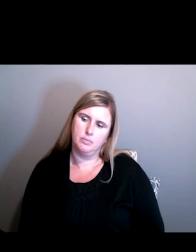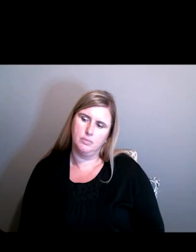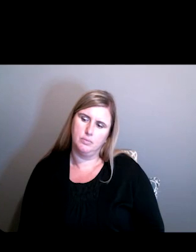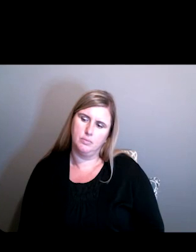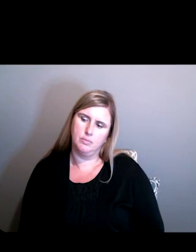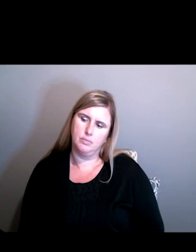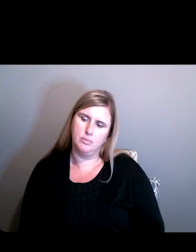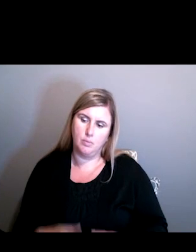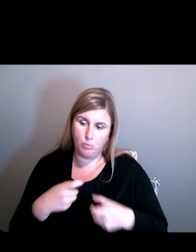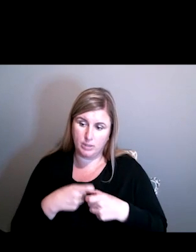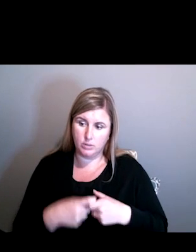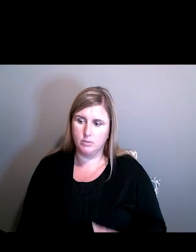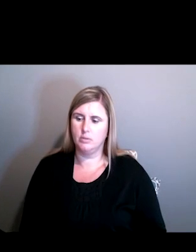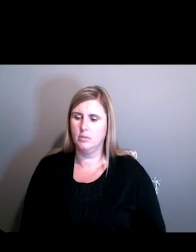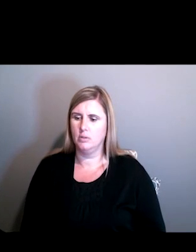Pretzel. Pretzel.